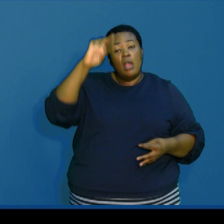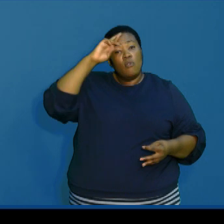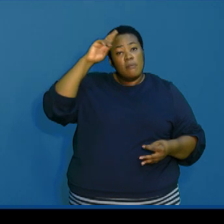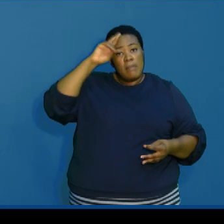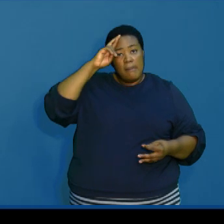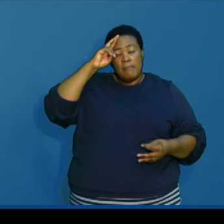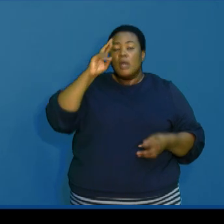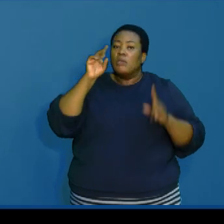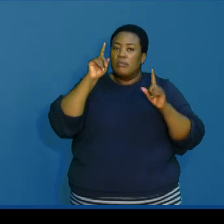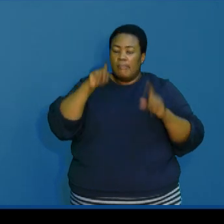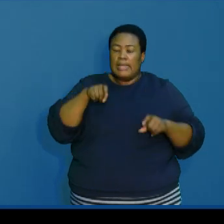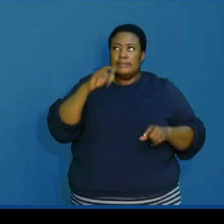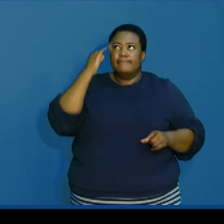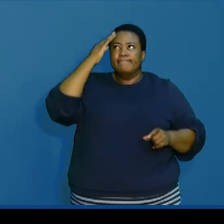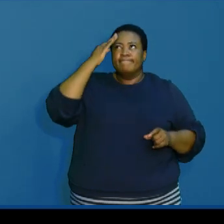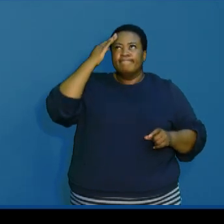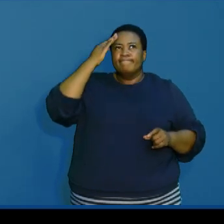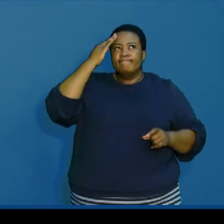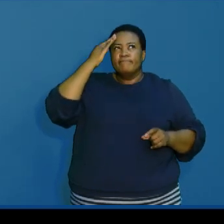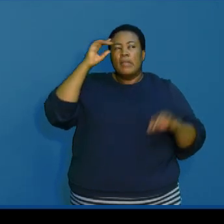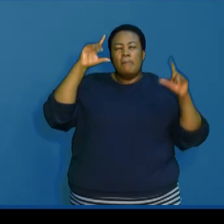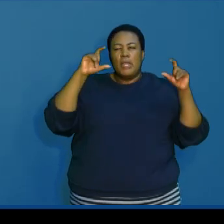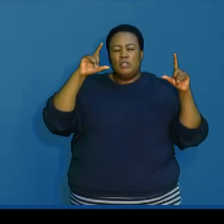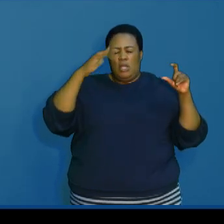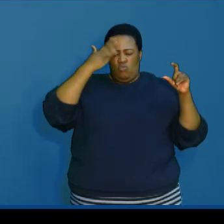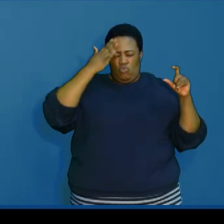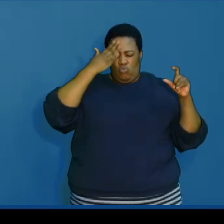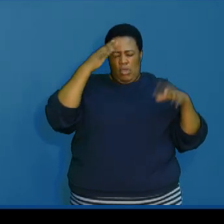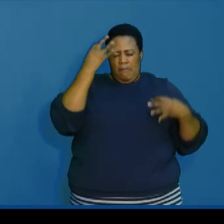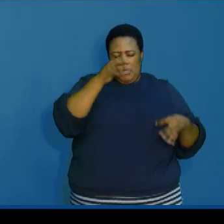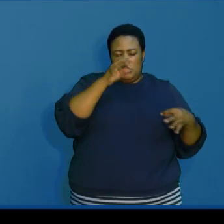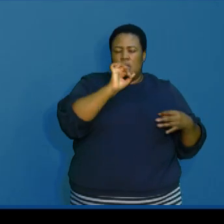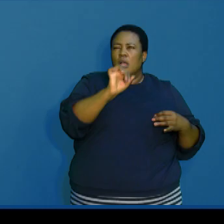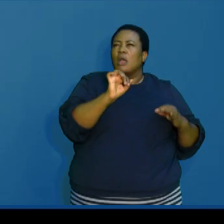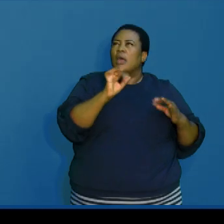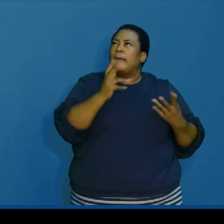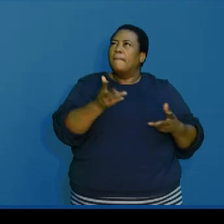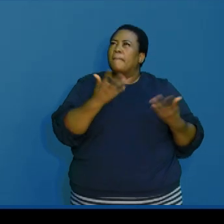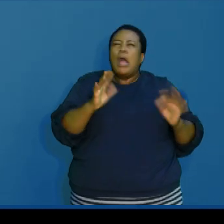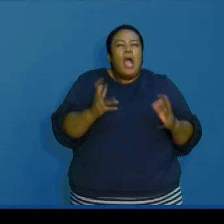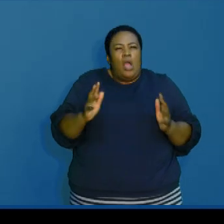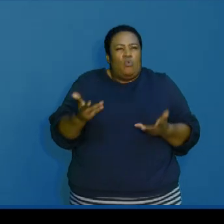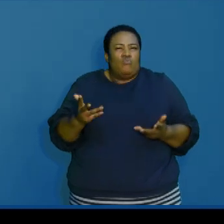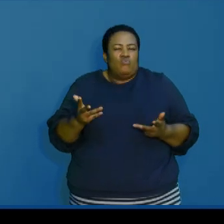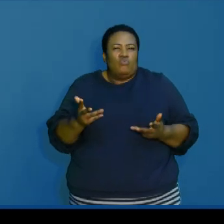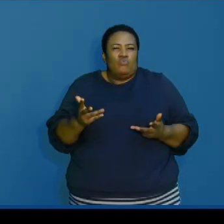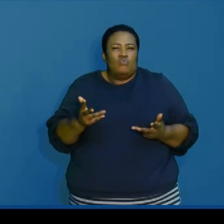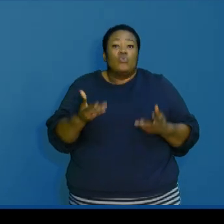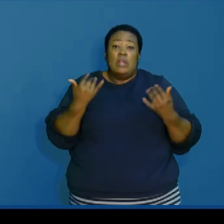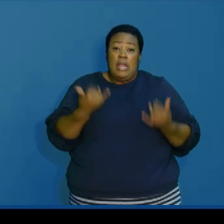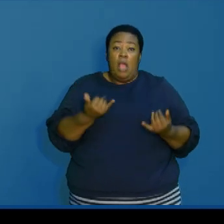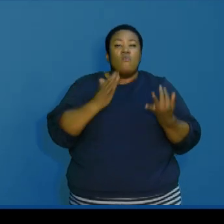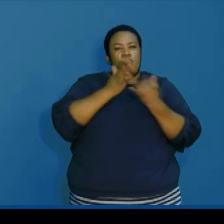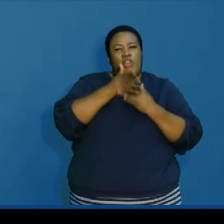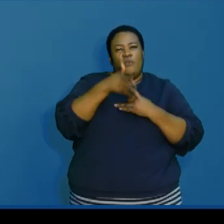always have a mental picture of your paper before go into the exam. We're going to go into a break now. See you